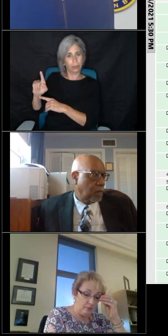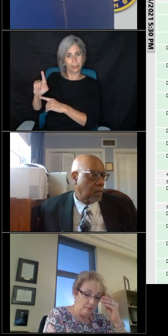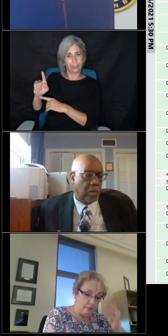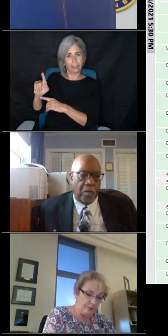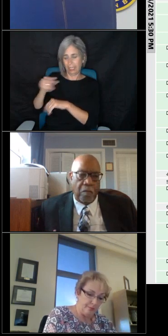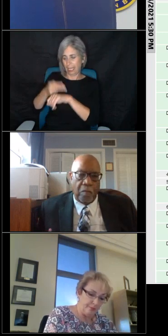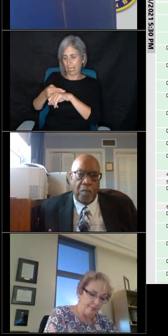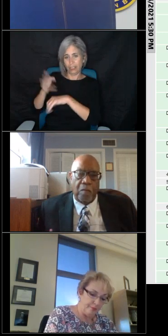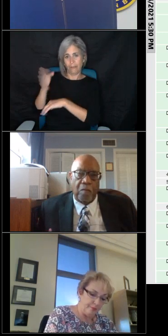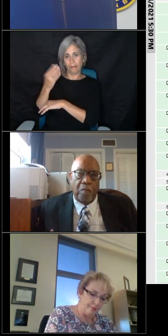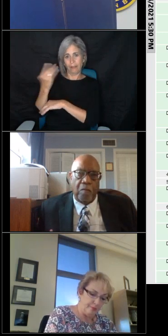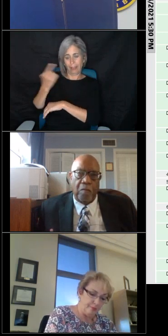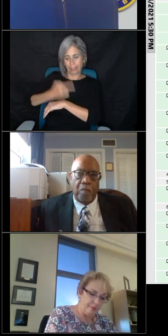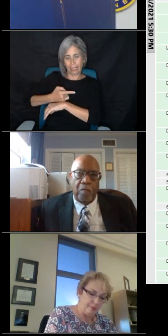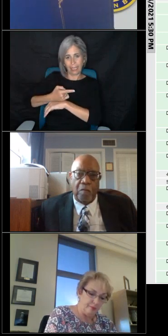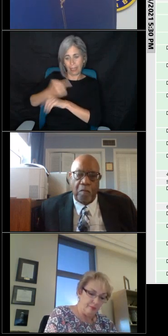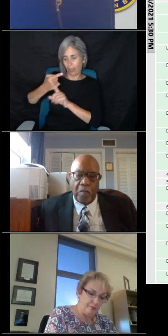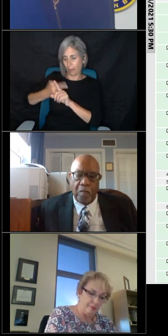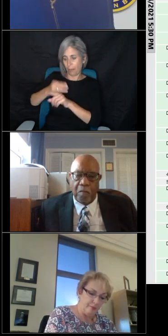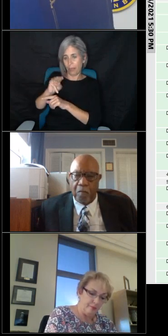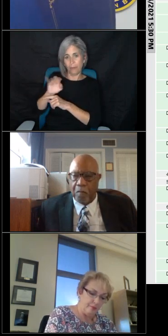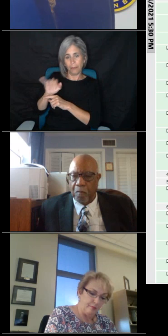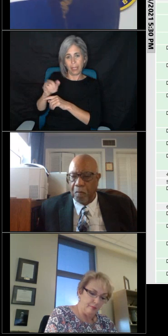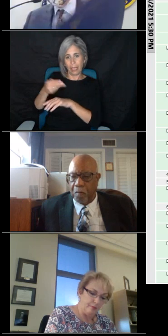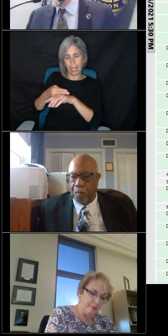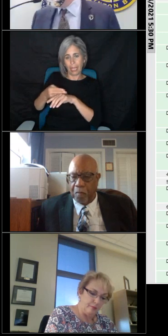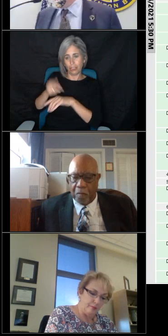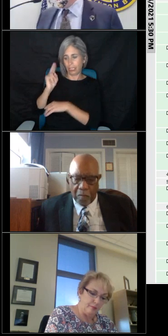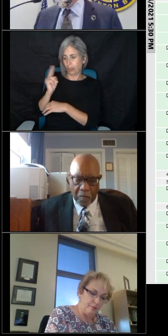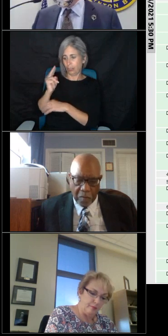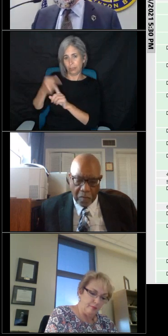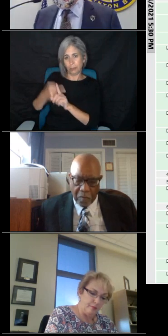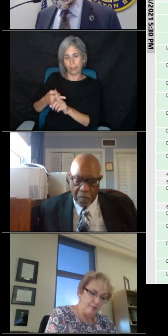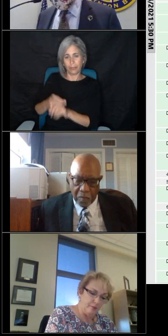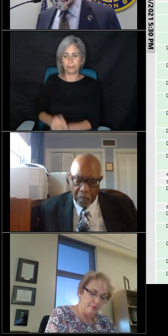Haitian Flag Day and the month of May as Haitian Heritage Month.